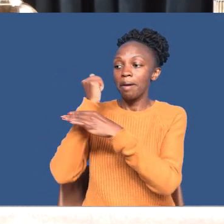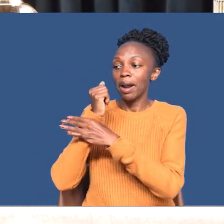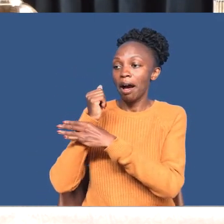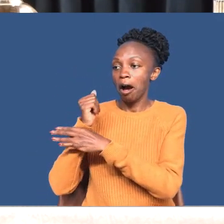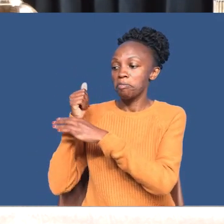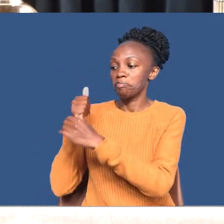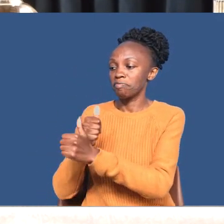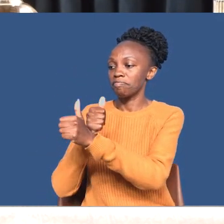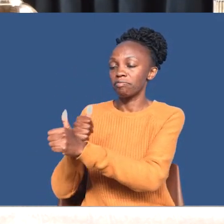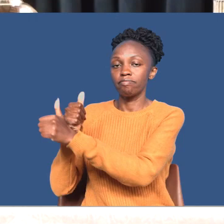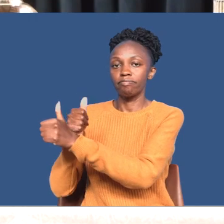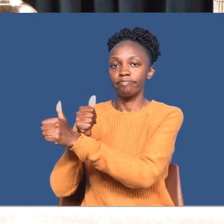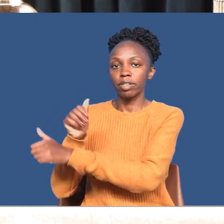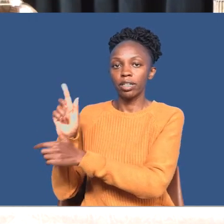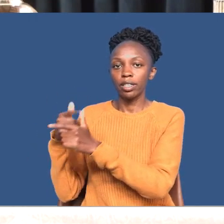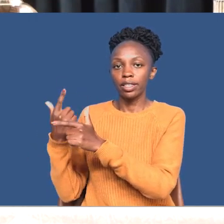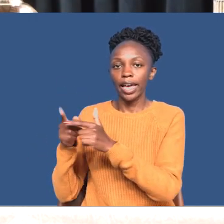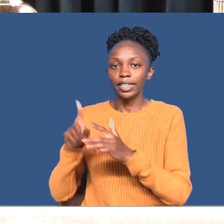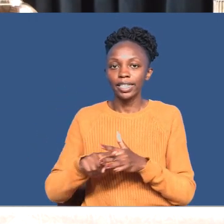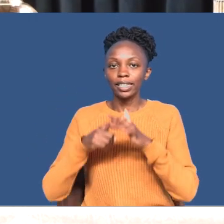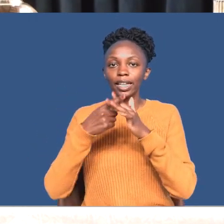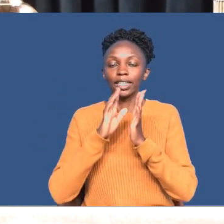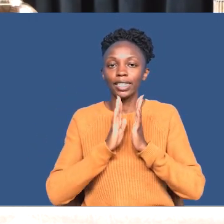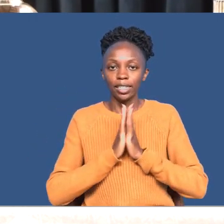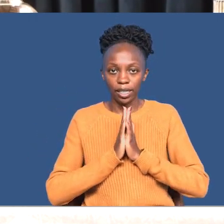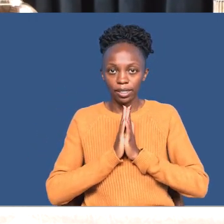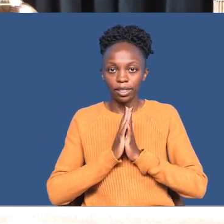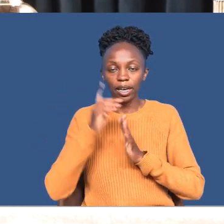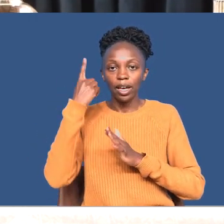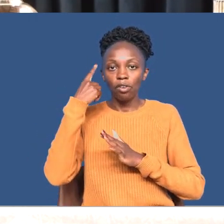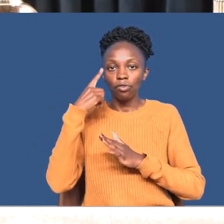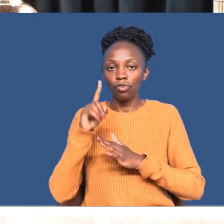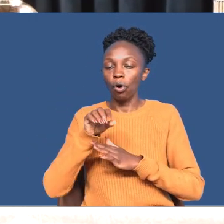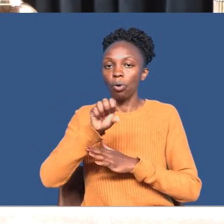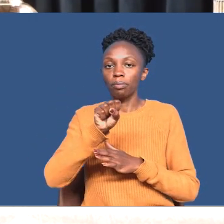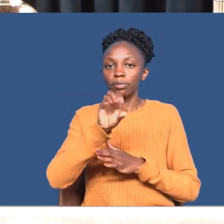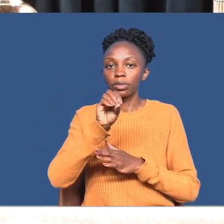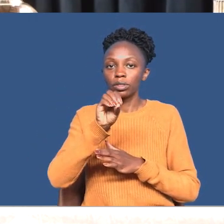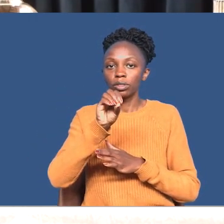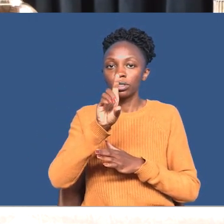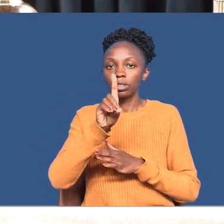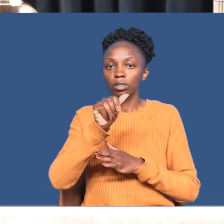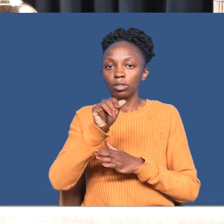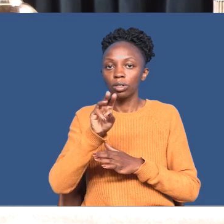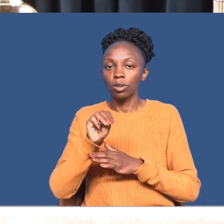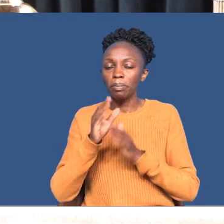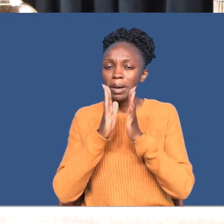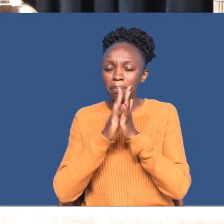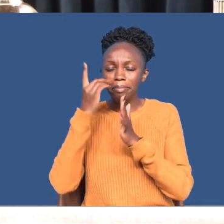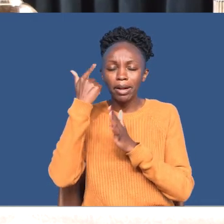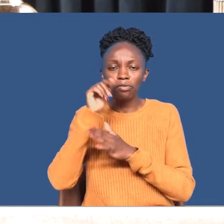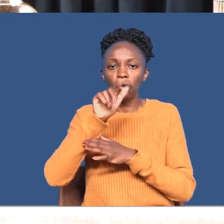them. And he started interceding for Sodom. He interceded for